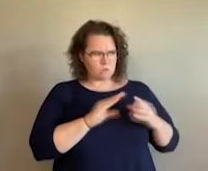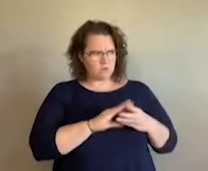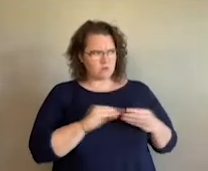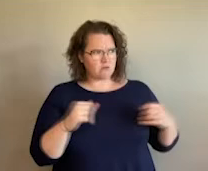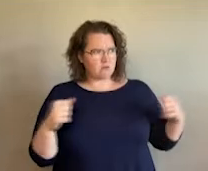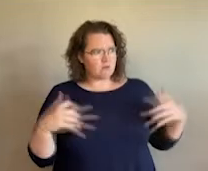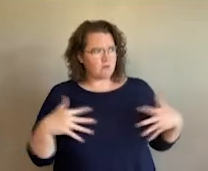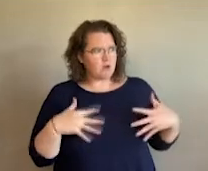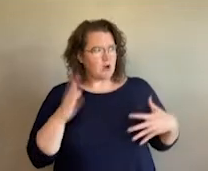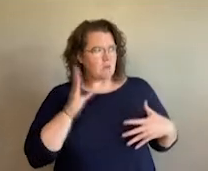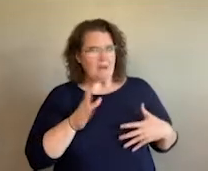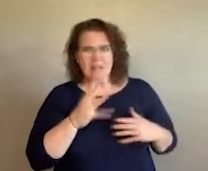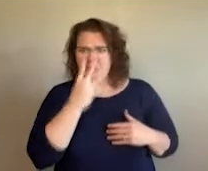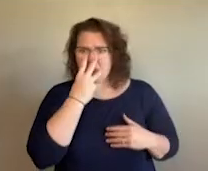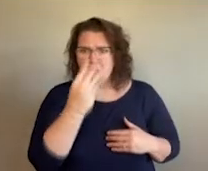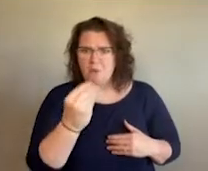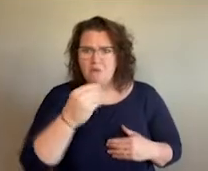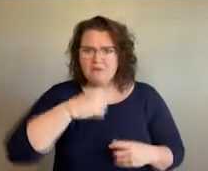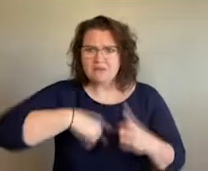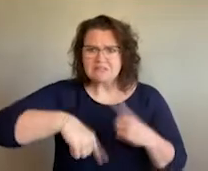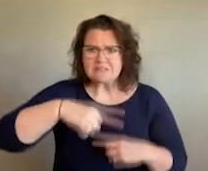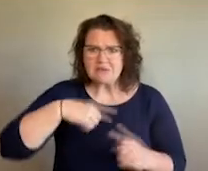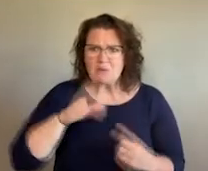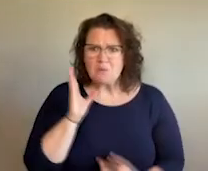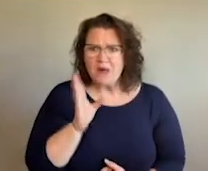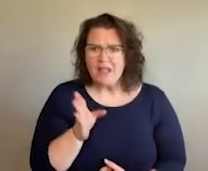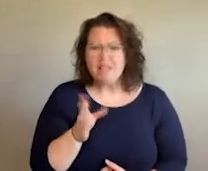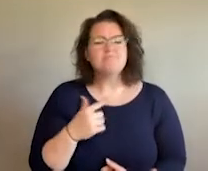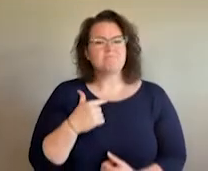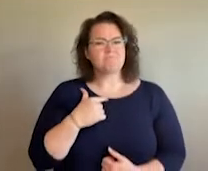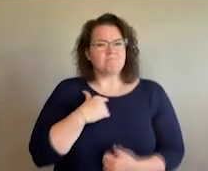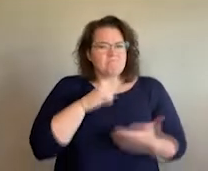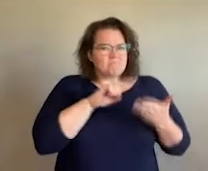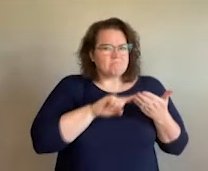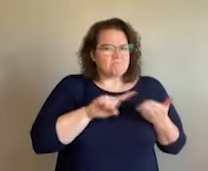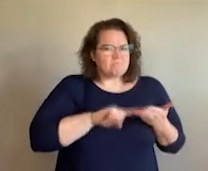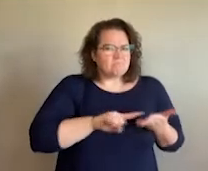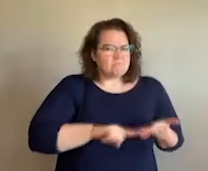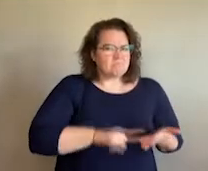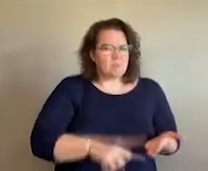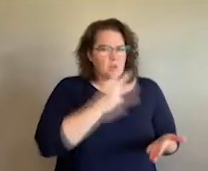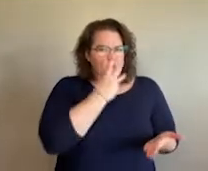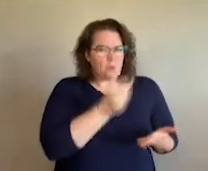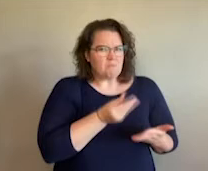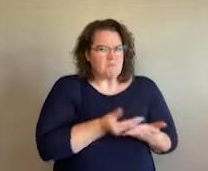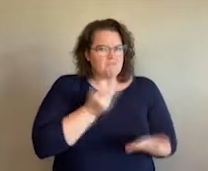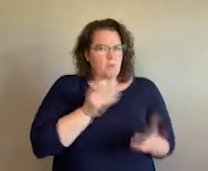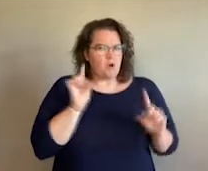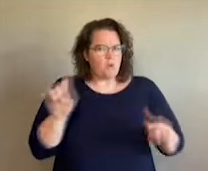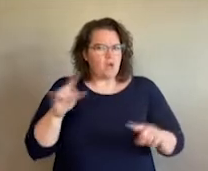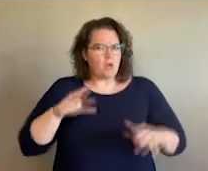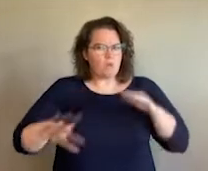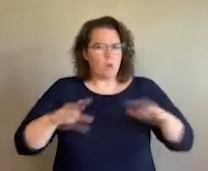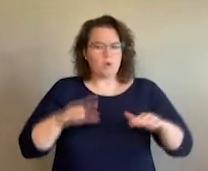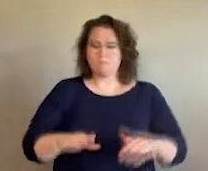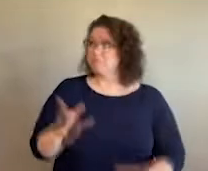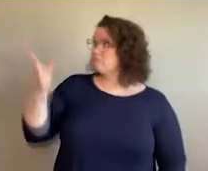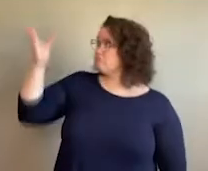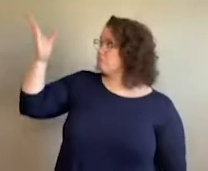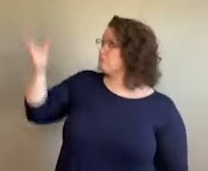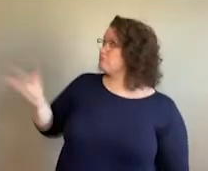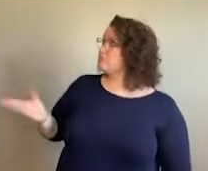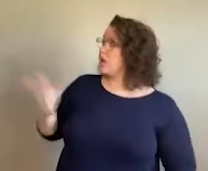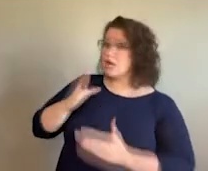if there were going to be wolves around. So I decided to do some research before I took a walk. So up here are some of the words that